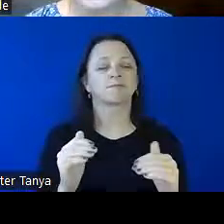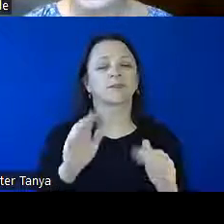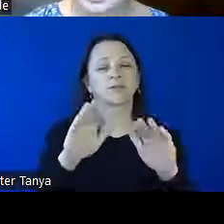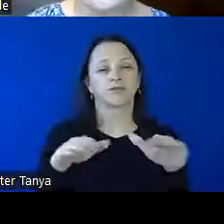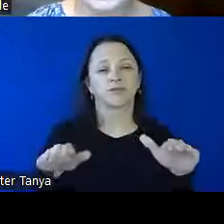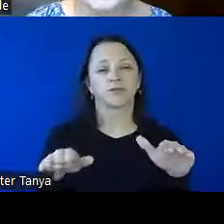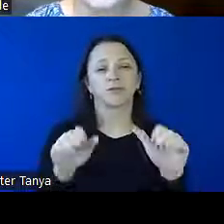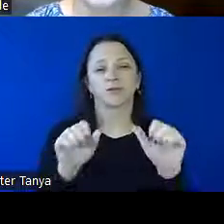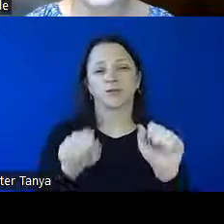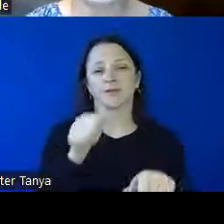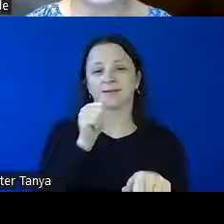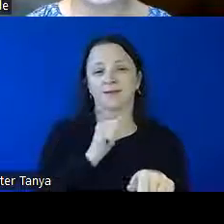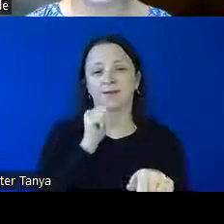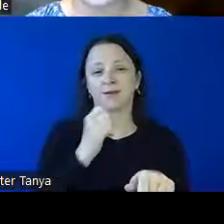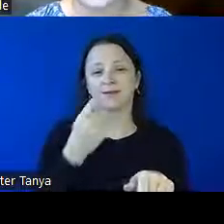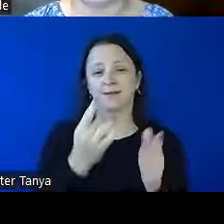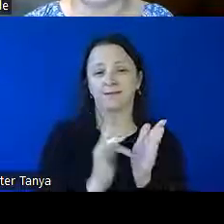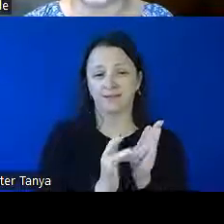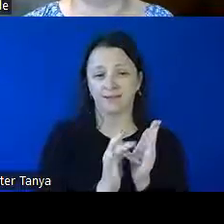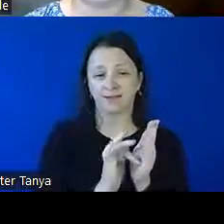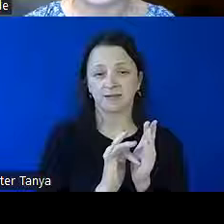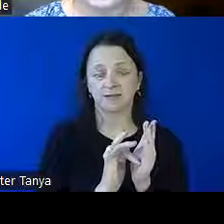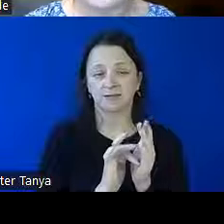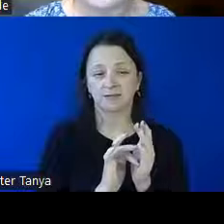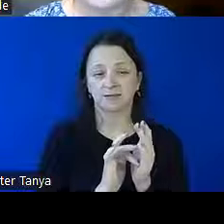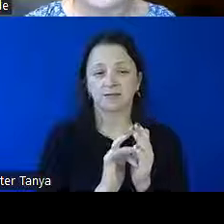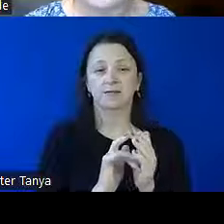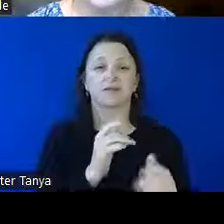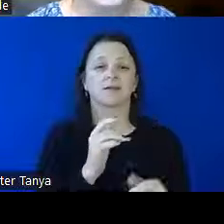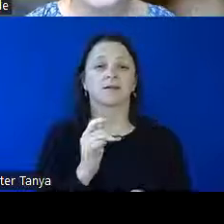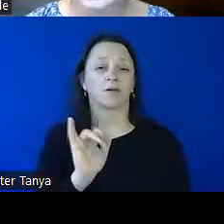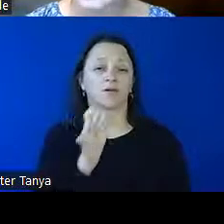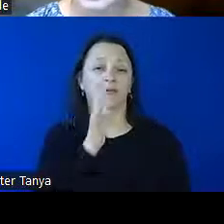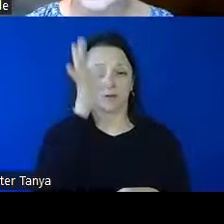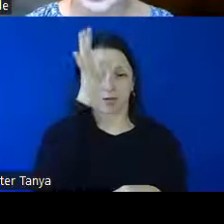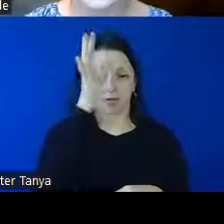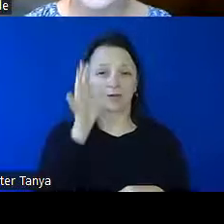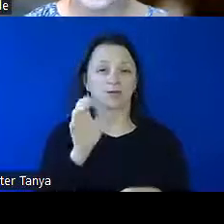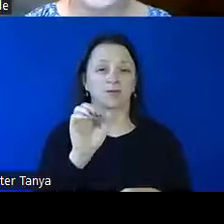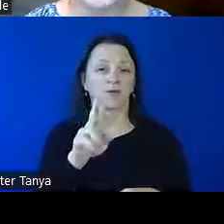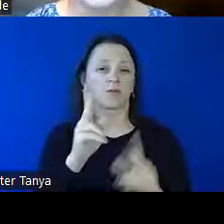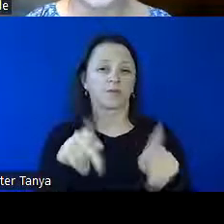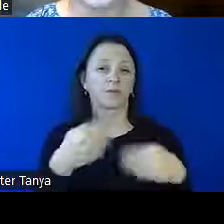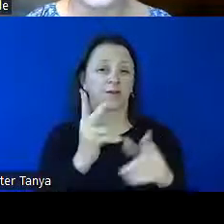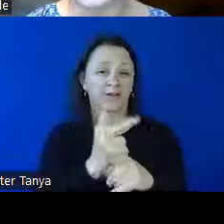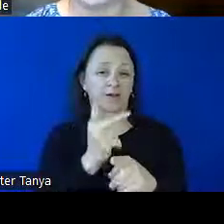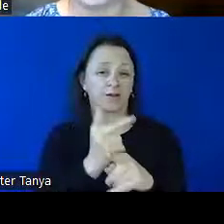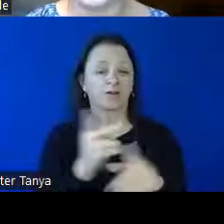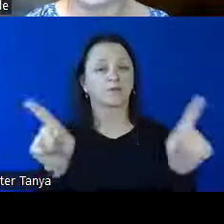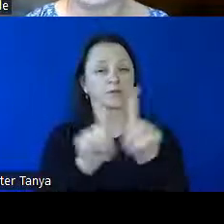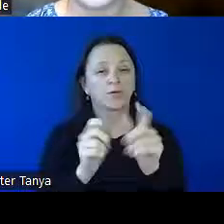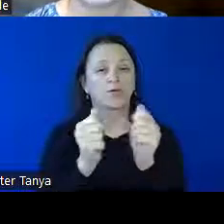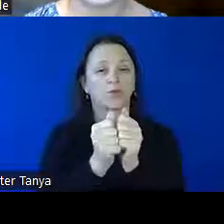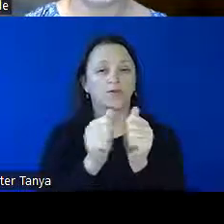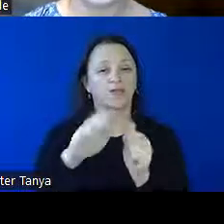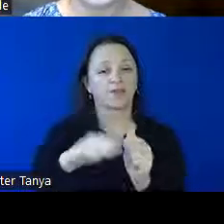are able to tolerate taking medicines and who have a parent or caregiver who spends a lot of time with the child and who can report